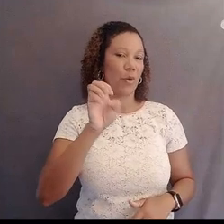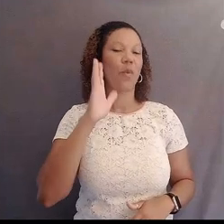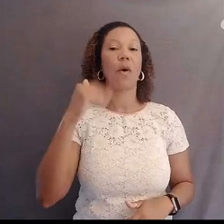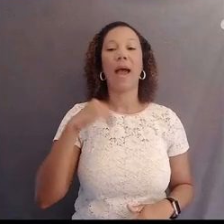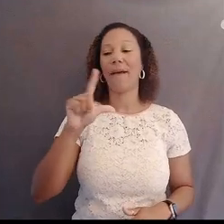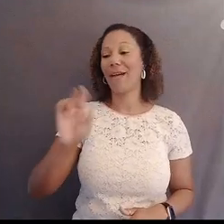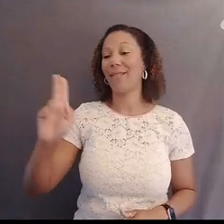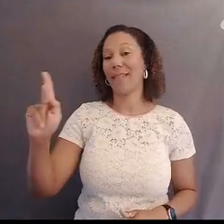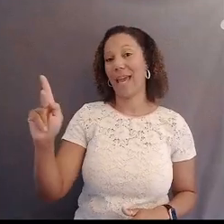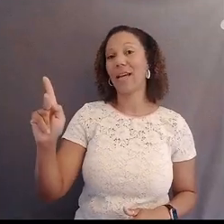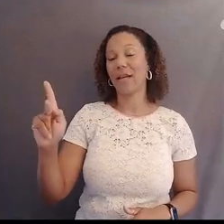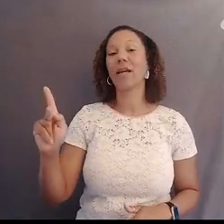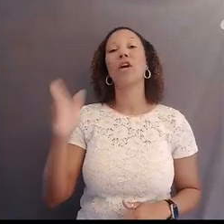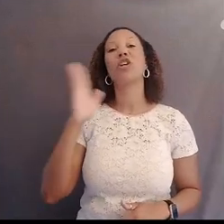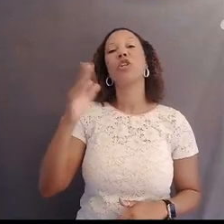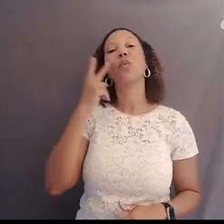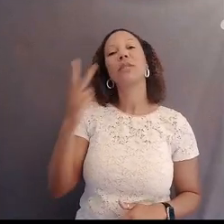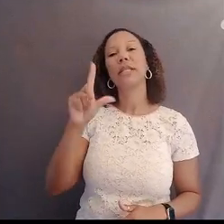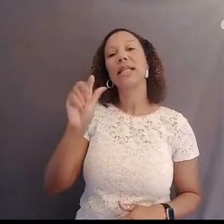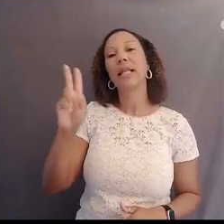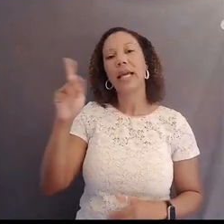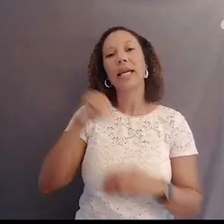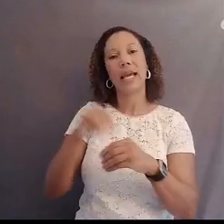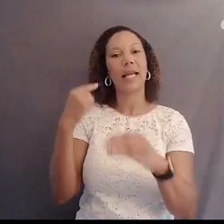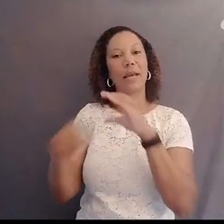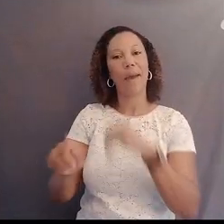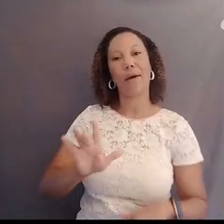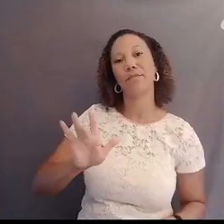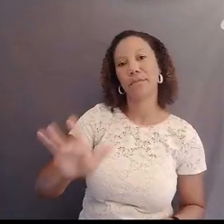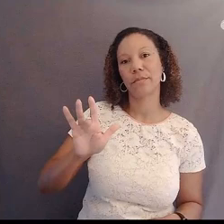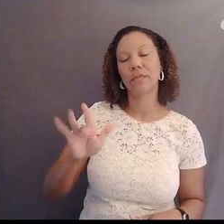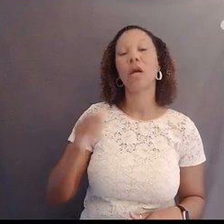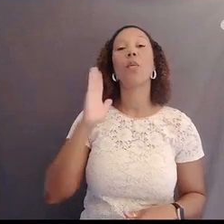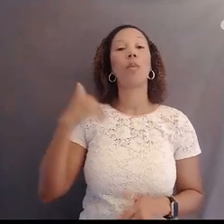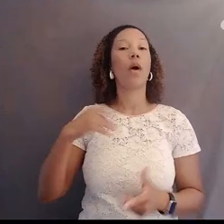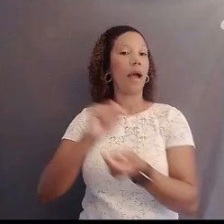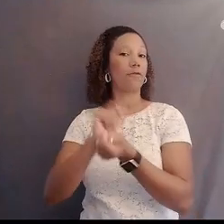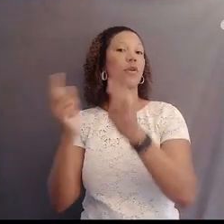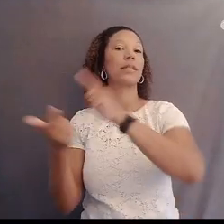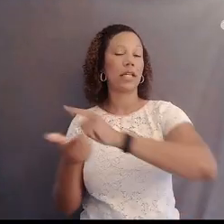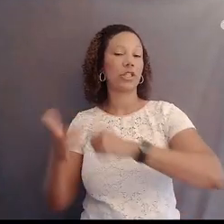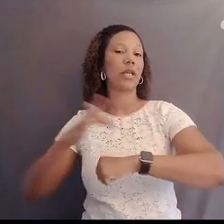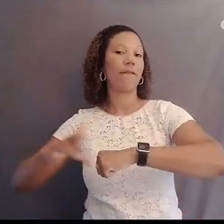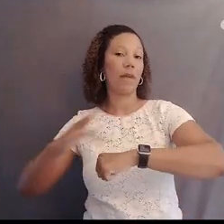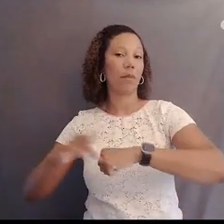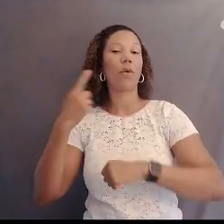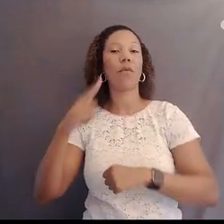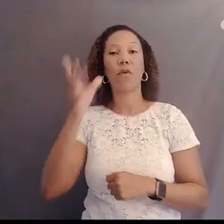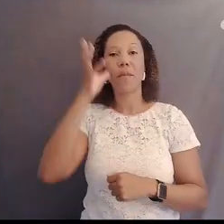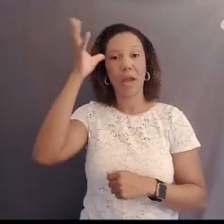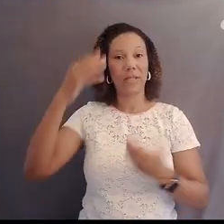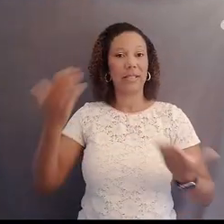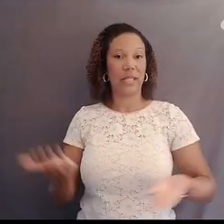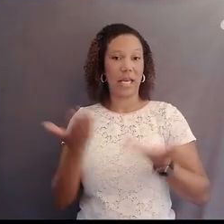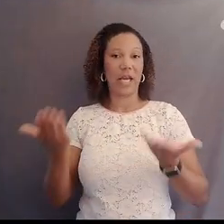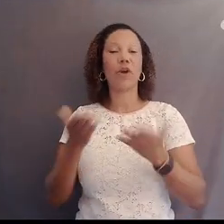a browser. It will come through email, but we will have translation available for them here at the district